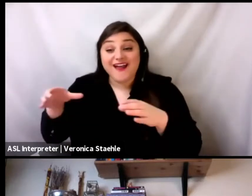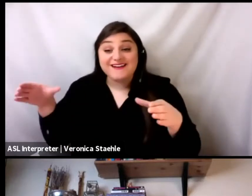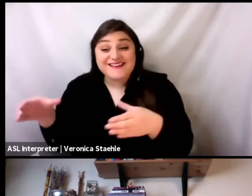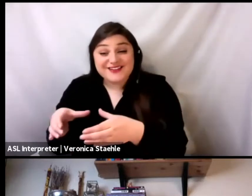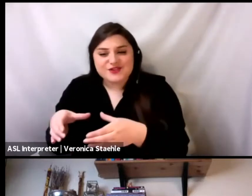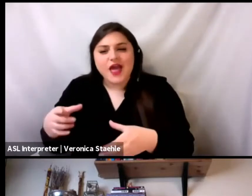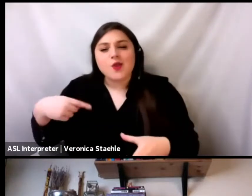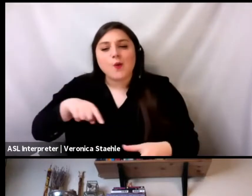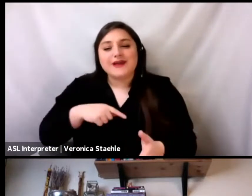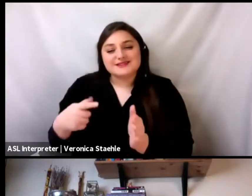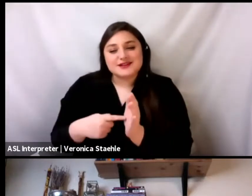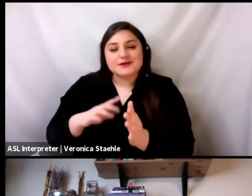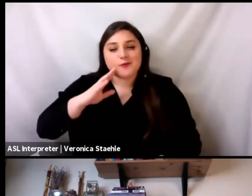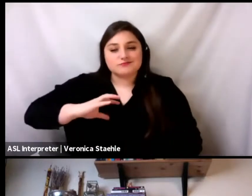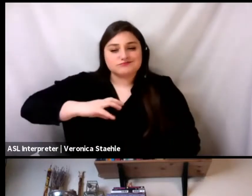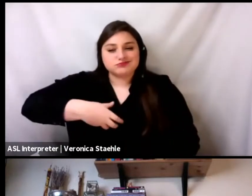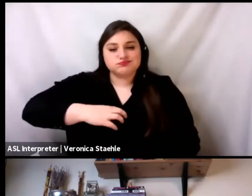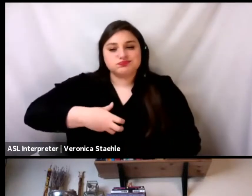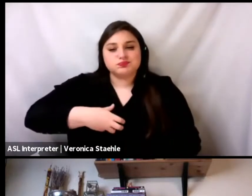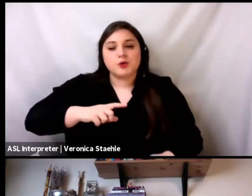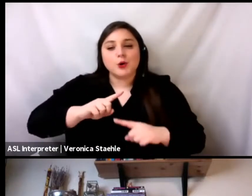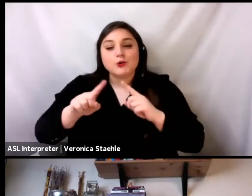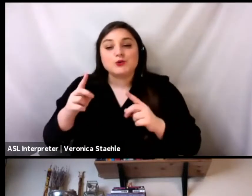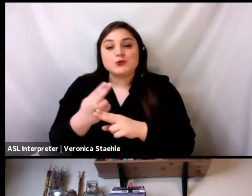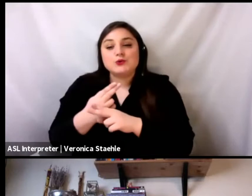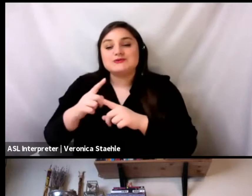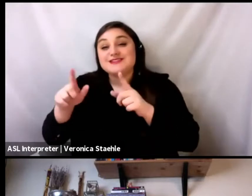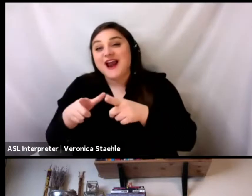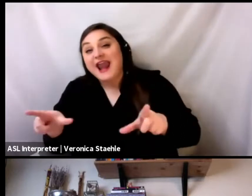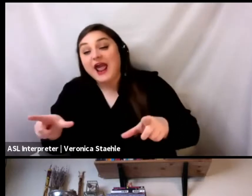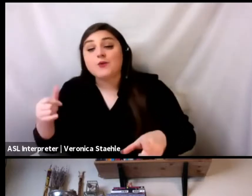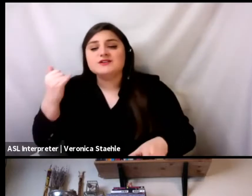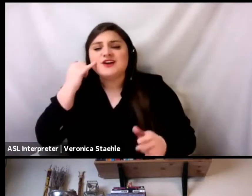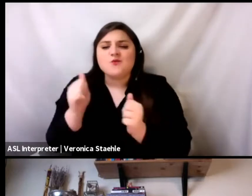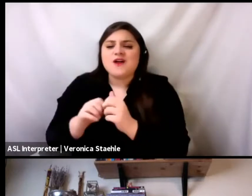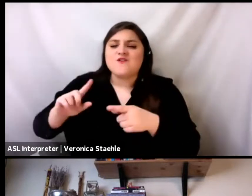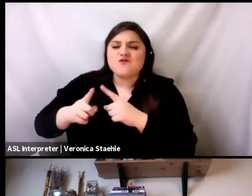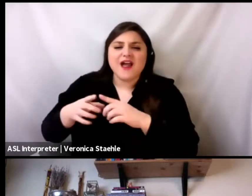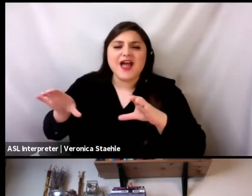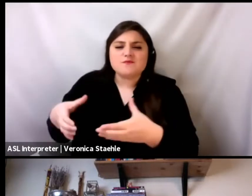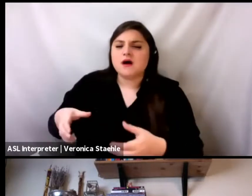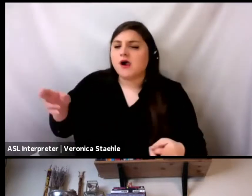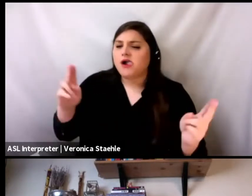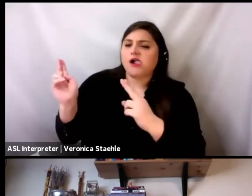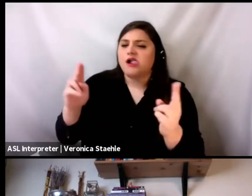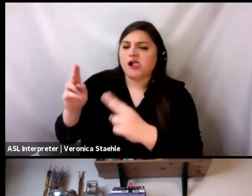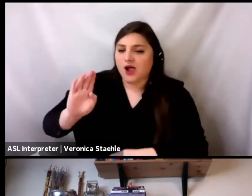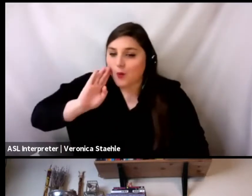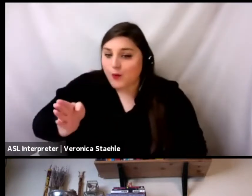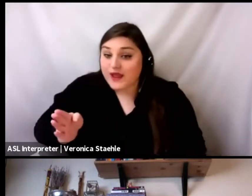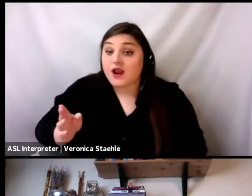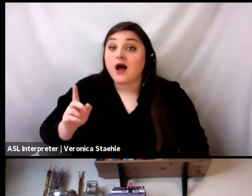differently compared to, if we pass by a police station or something. There's like very different